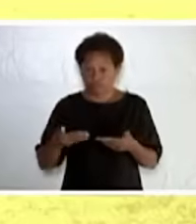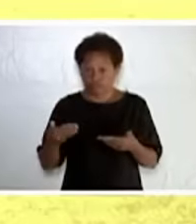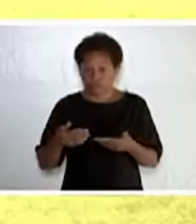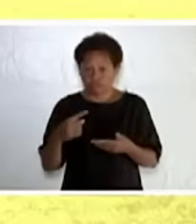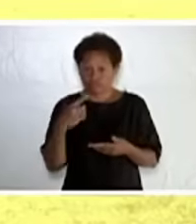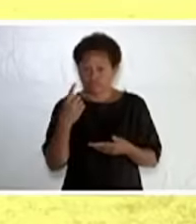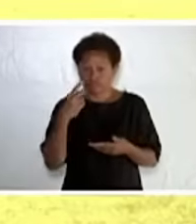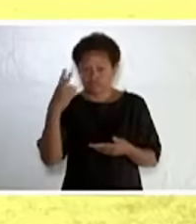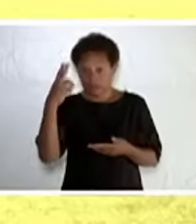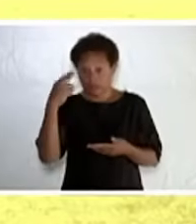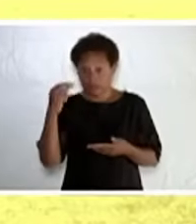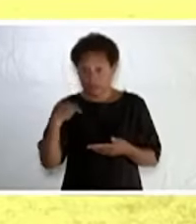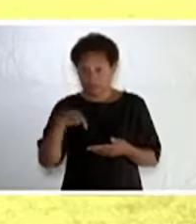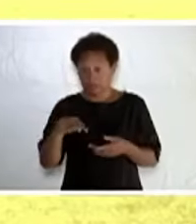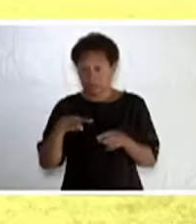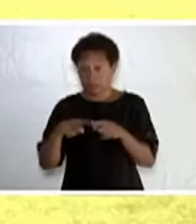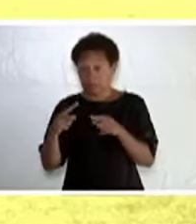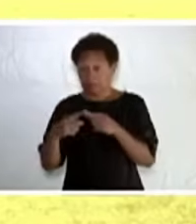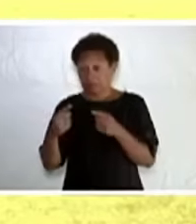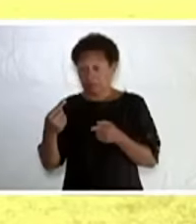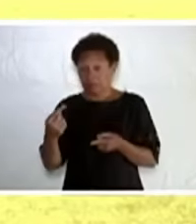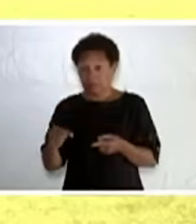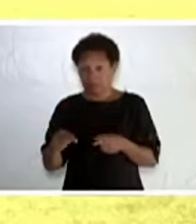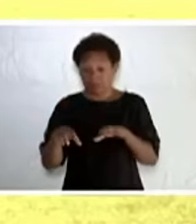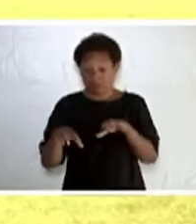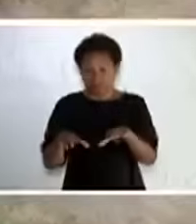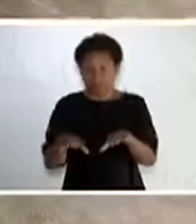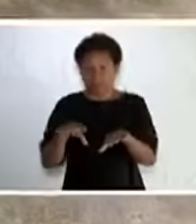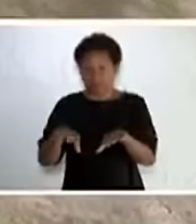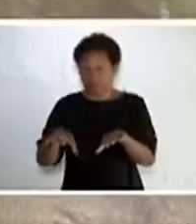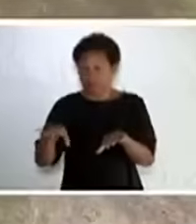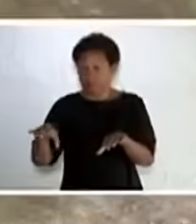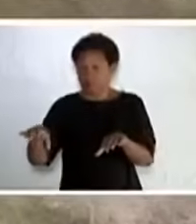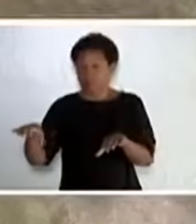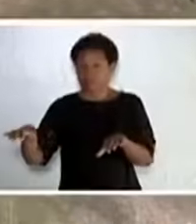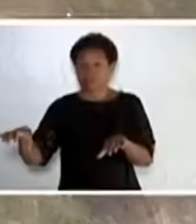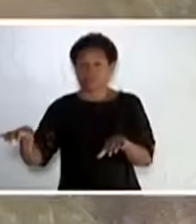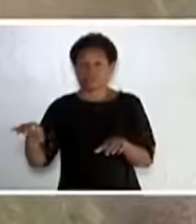appointments for the various detachments, including the band and the